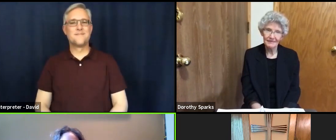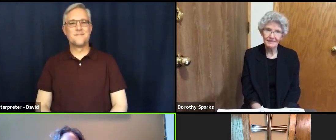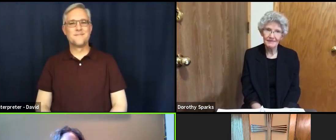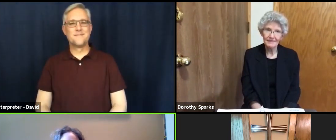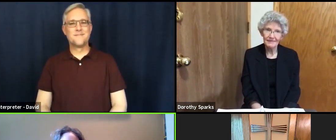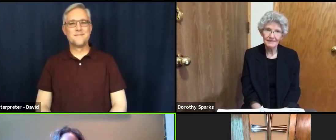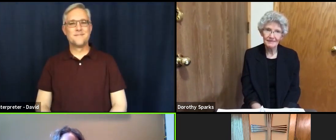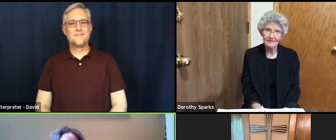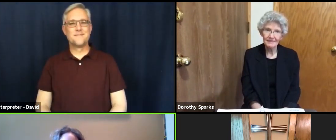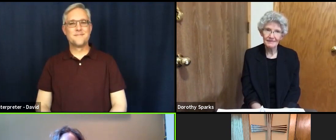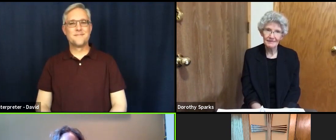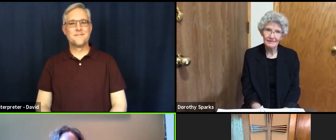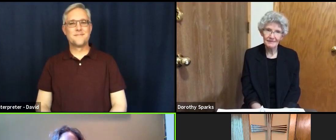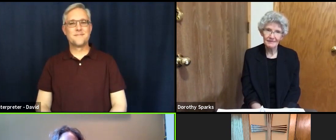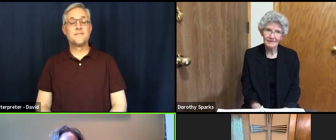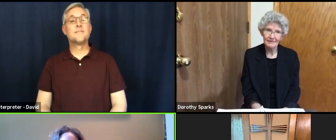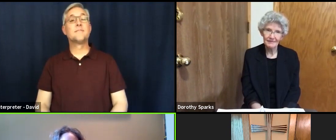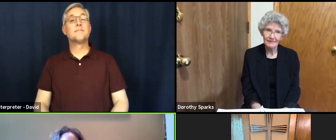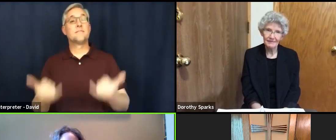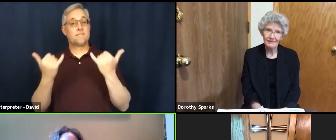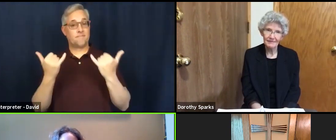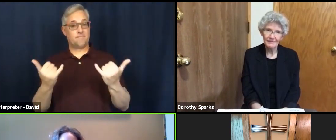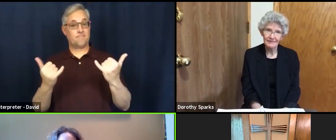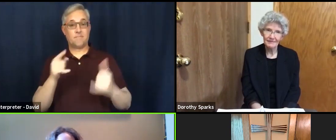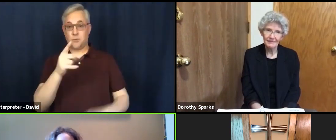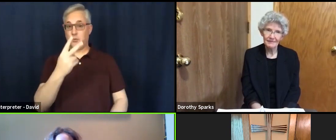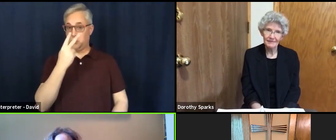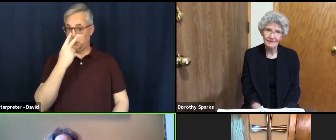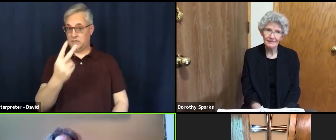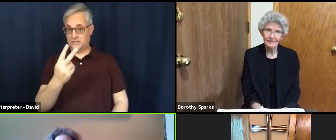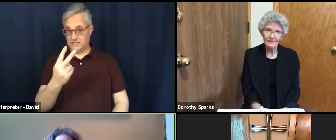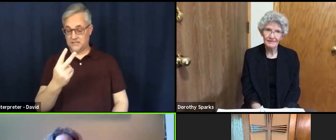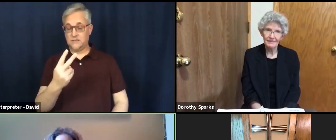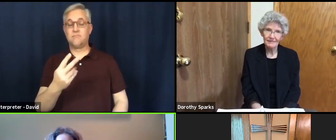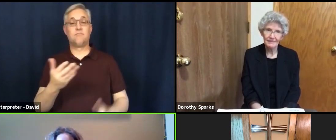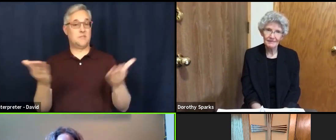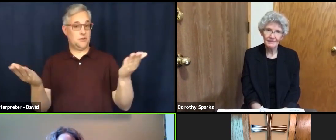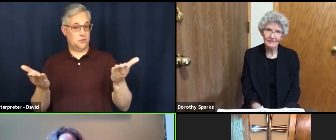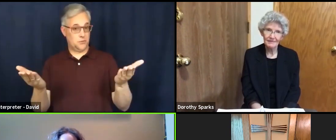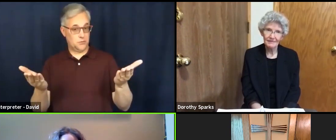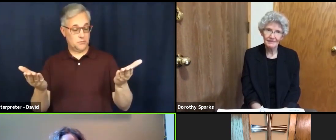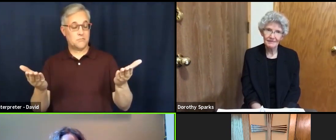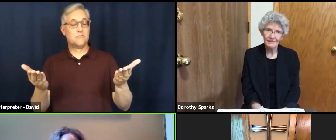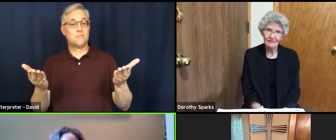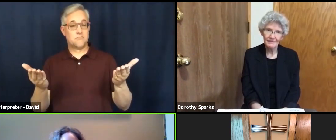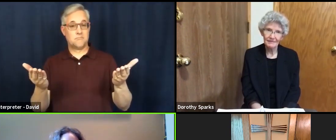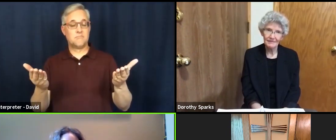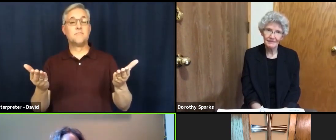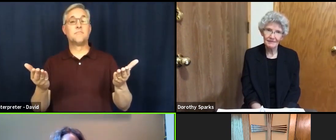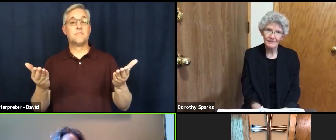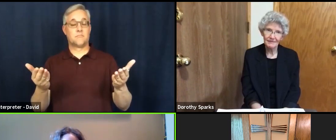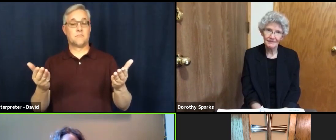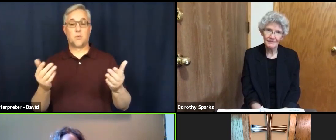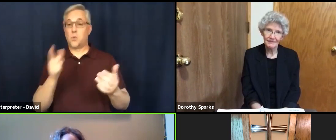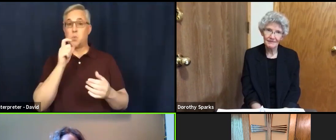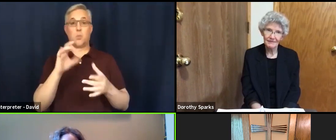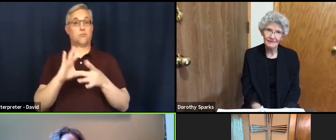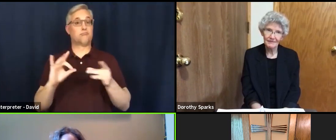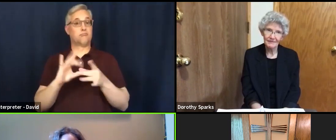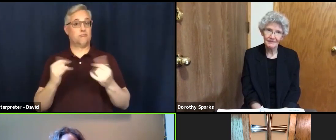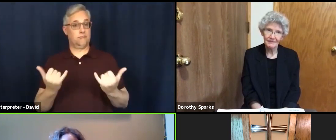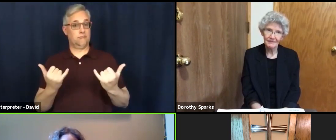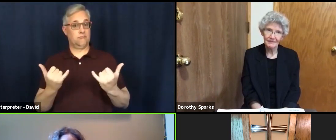The people you will see today on screen are here right now, and I am Michelle Lewis.